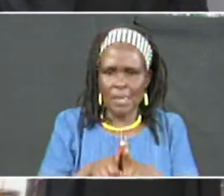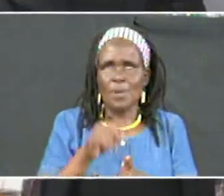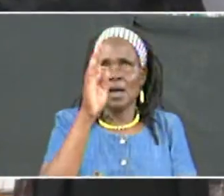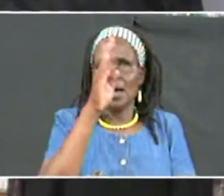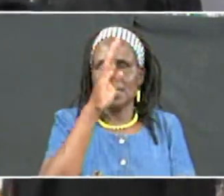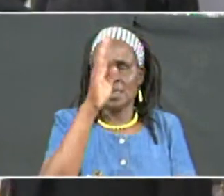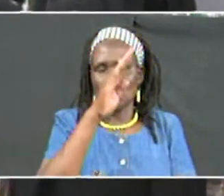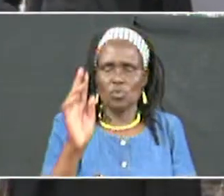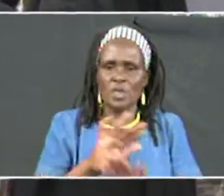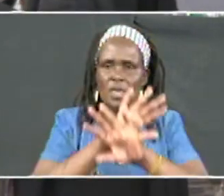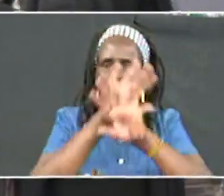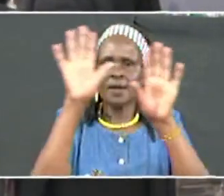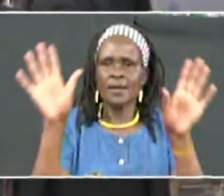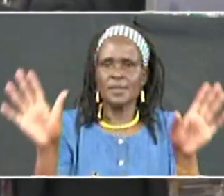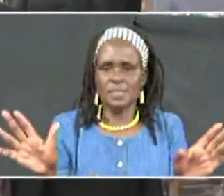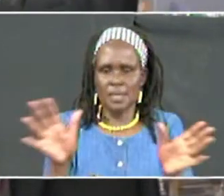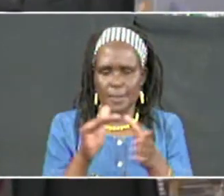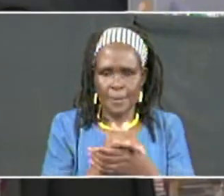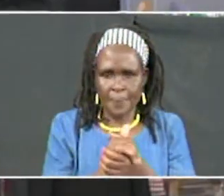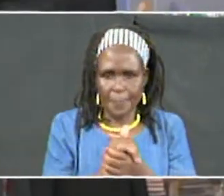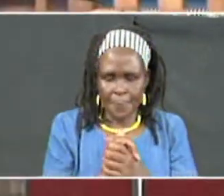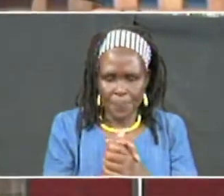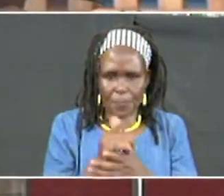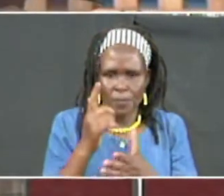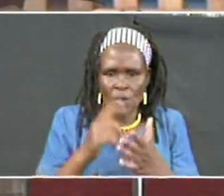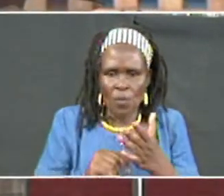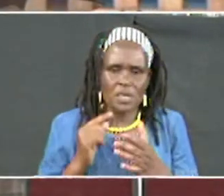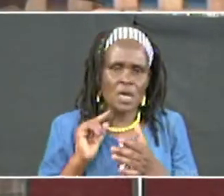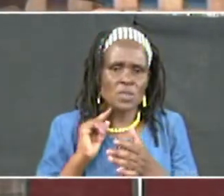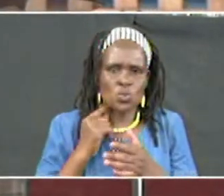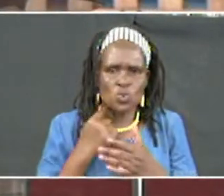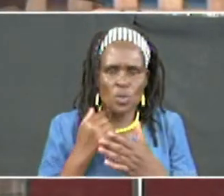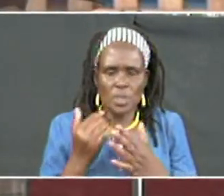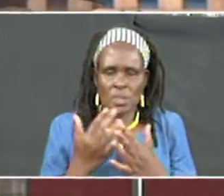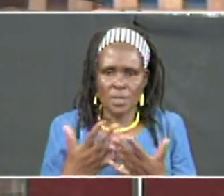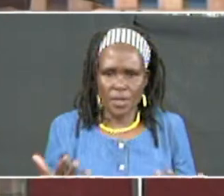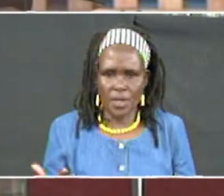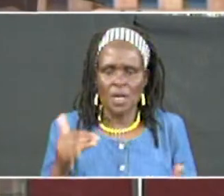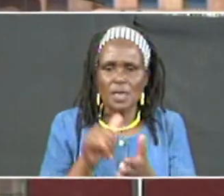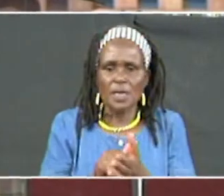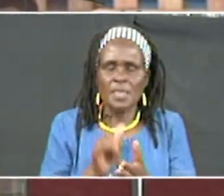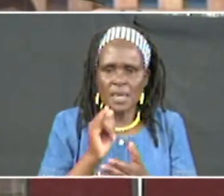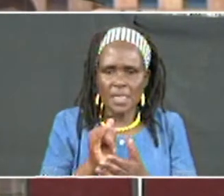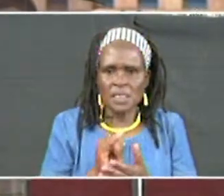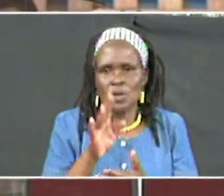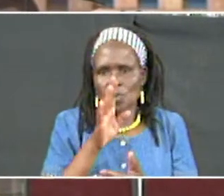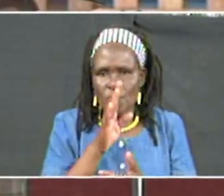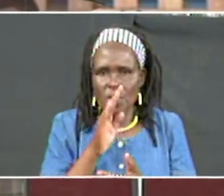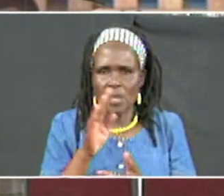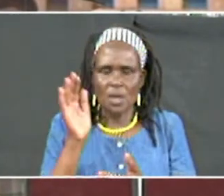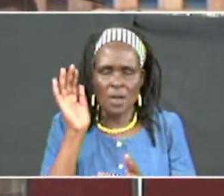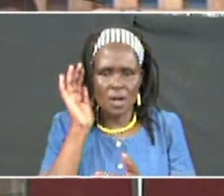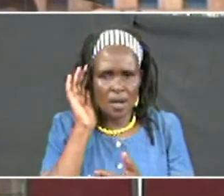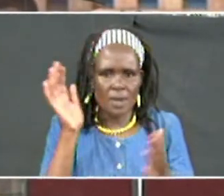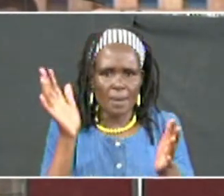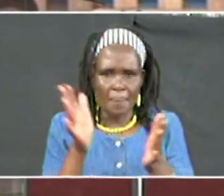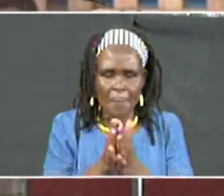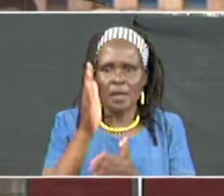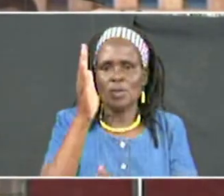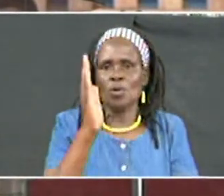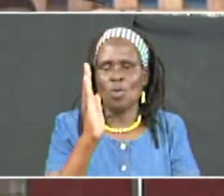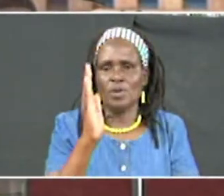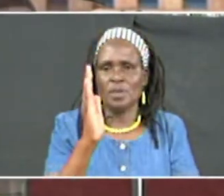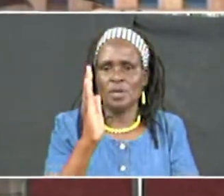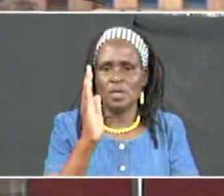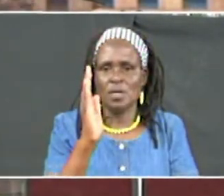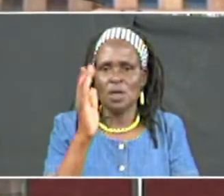noonday. What a sweet thing it is to be heard by God. What